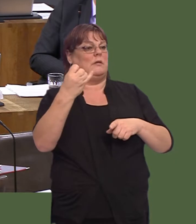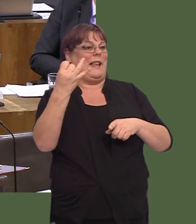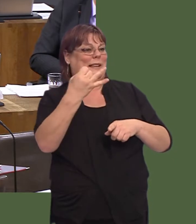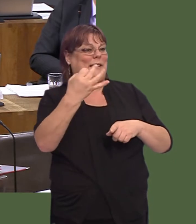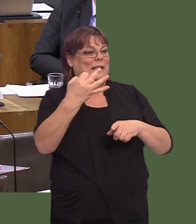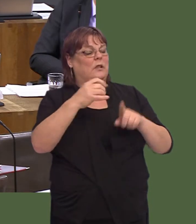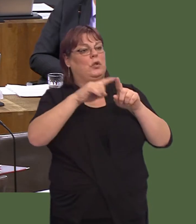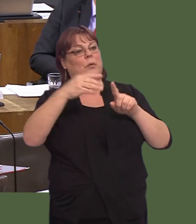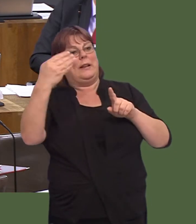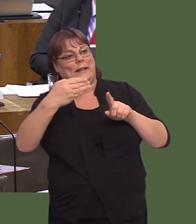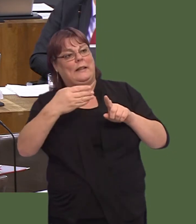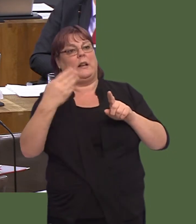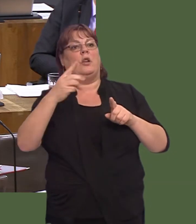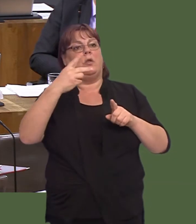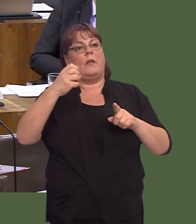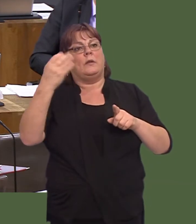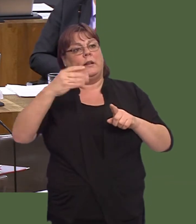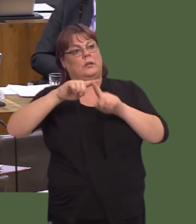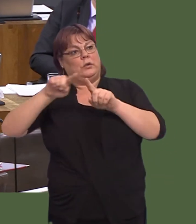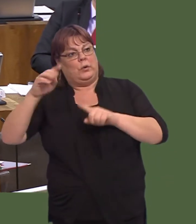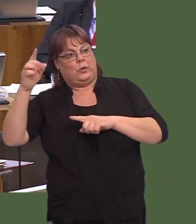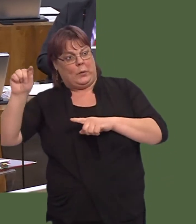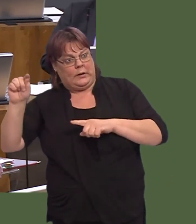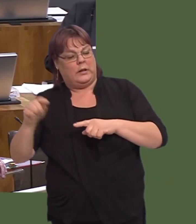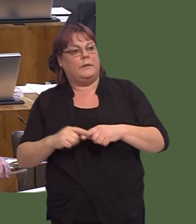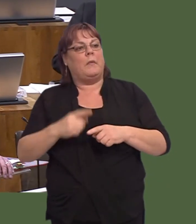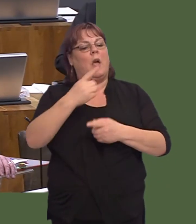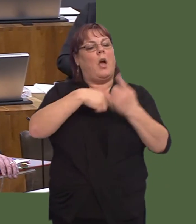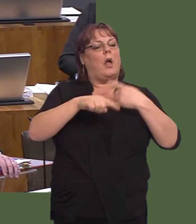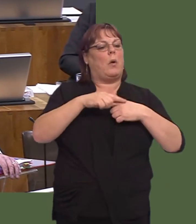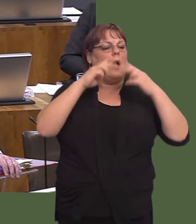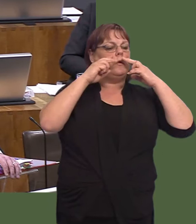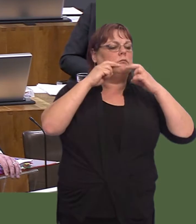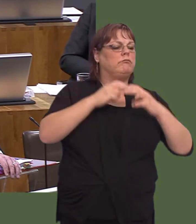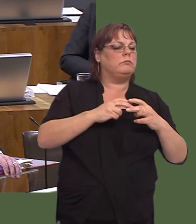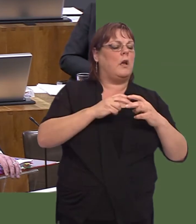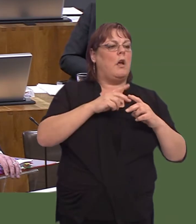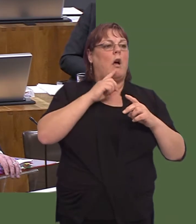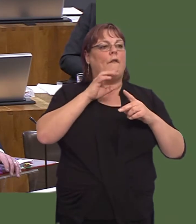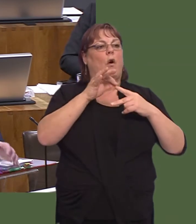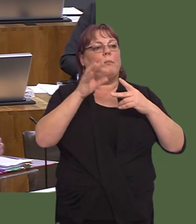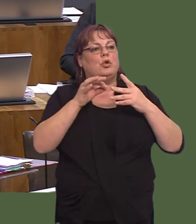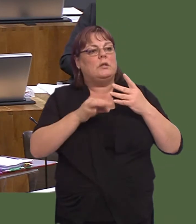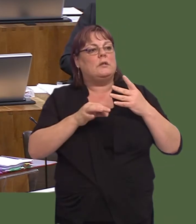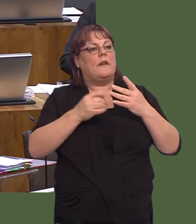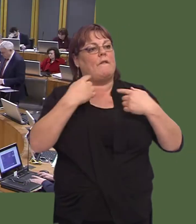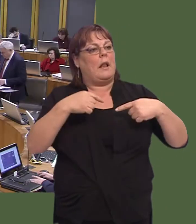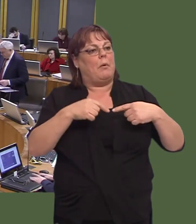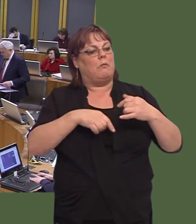to 20. And the All-Wales Steering Group on Perinatal Mental Health has been asked to draw up options for inpatient care in Wales by the end of